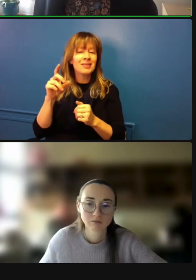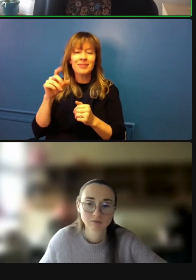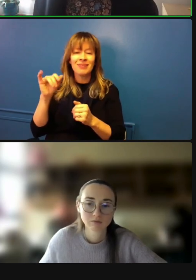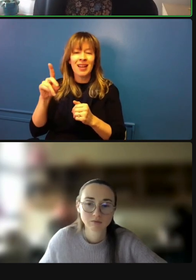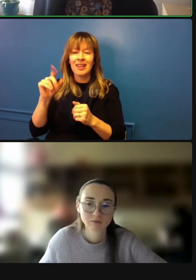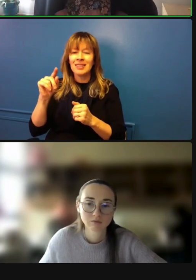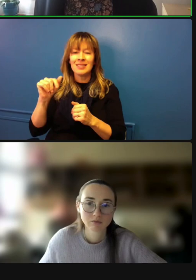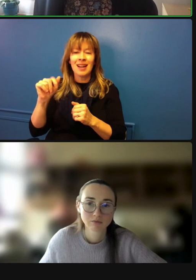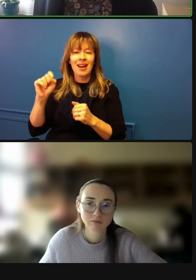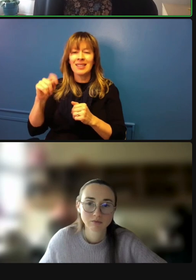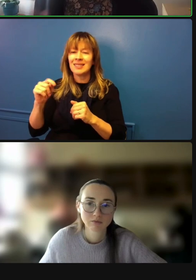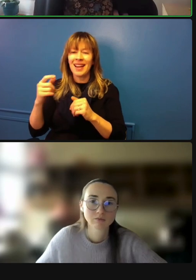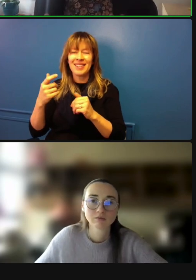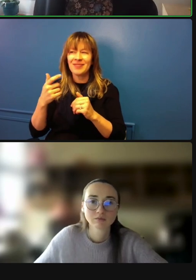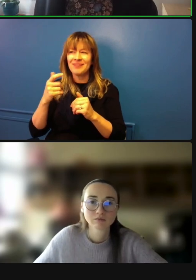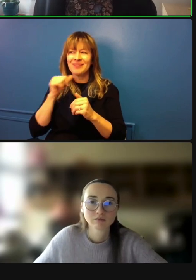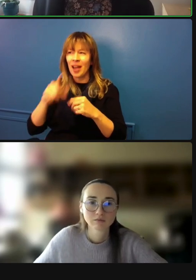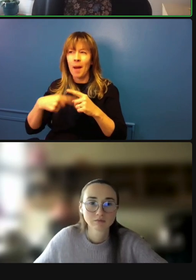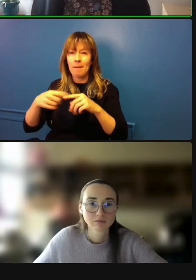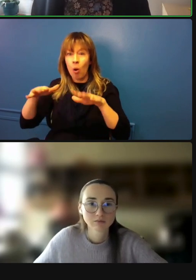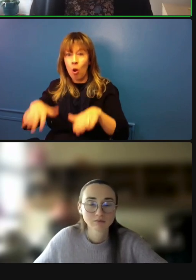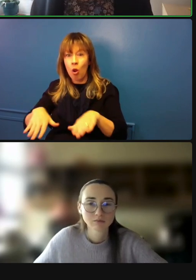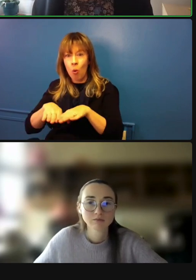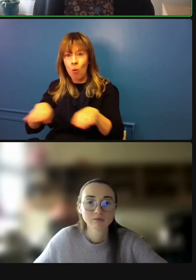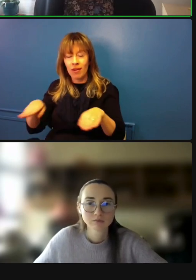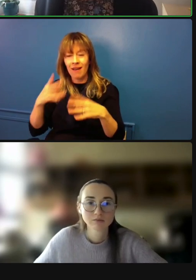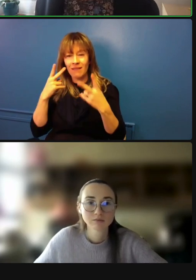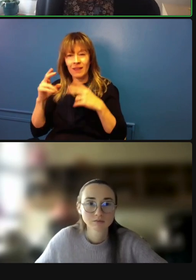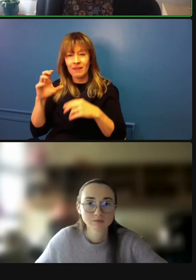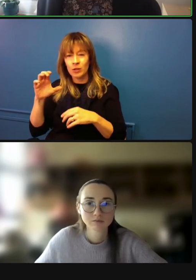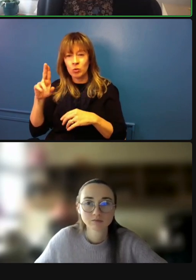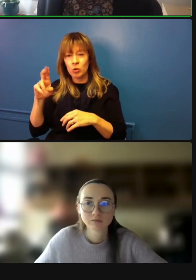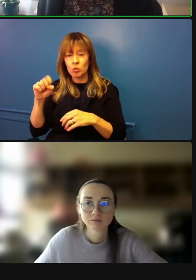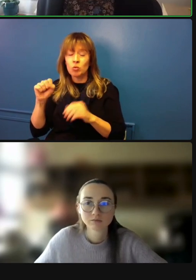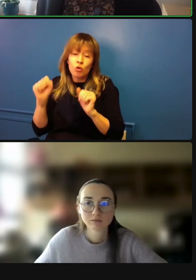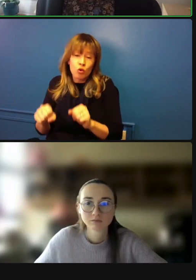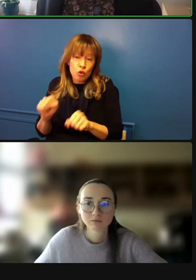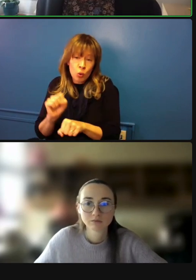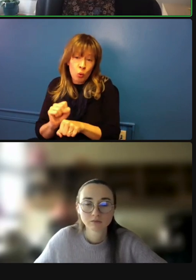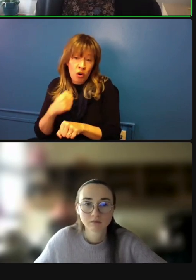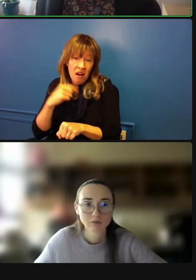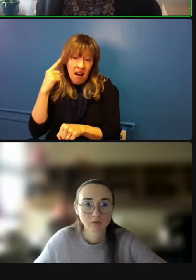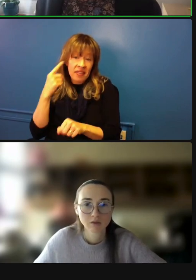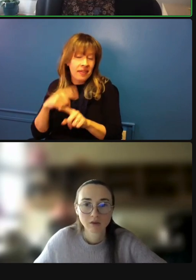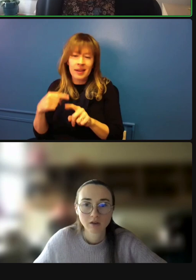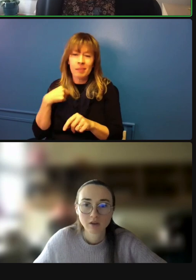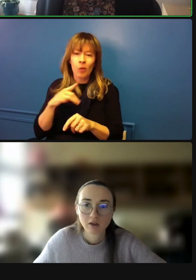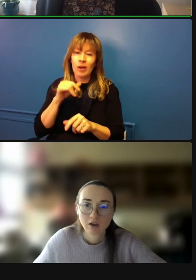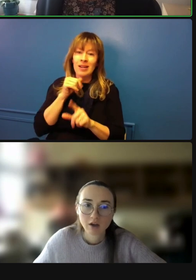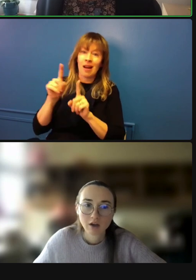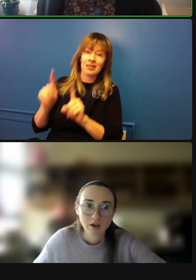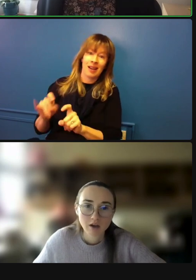visual cues, I think that could work, but we didn't test it directly.